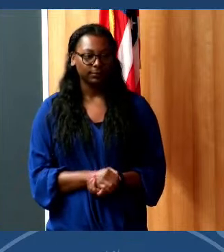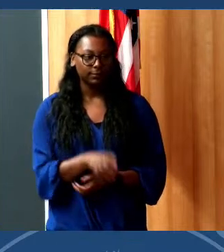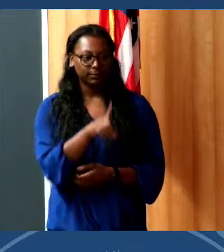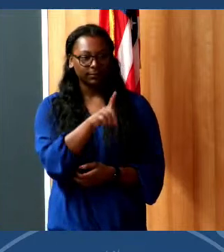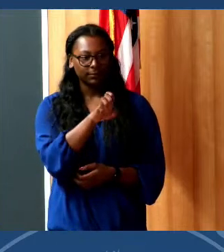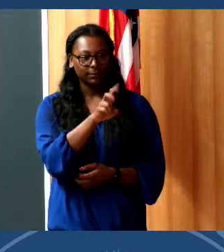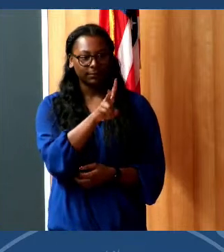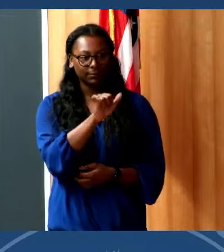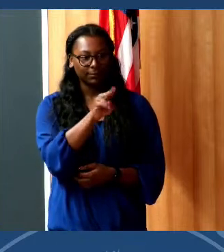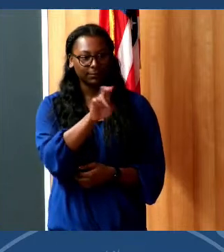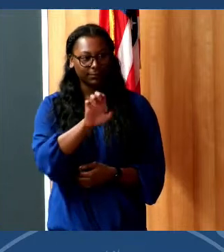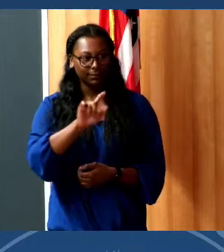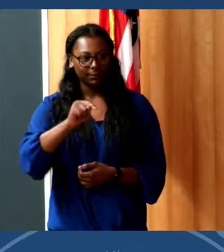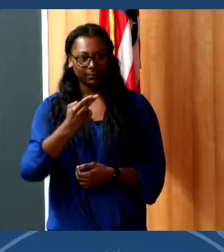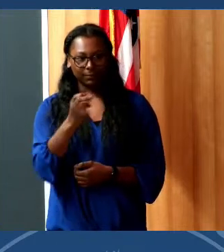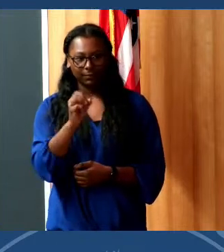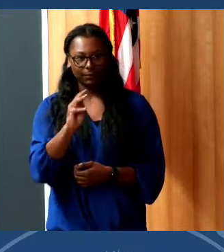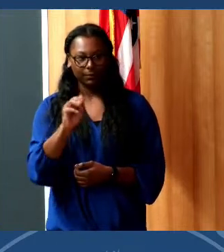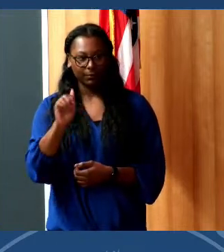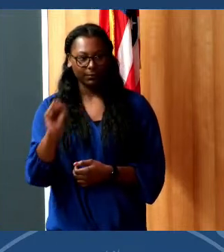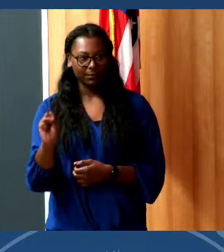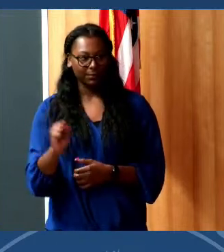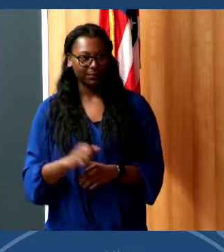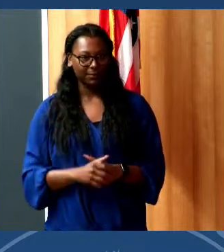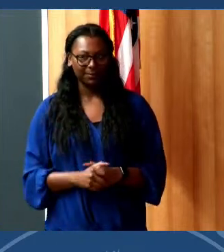Divine Thomas.